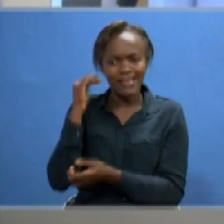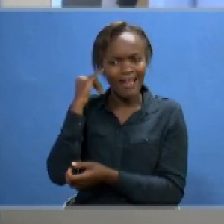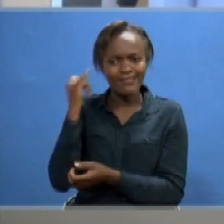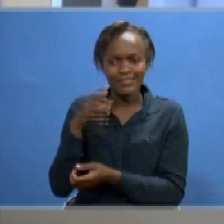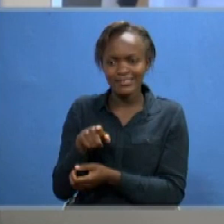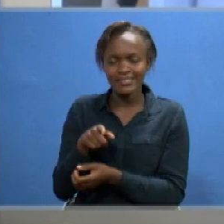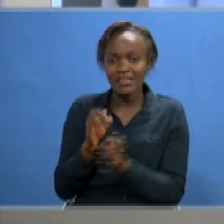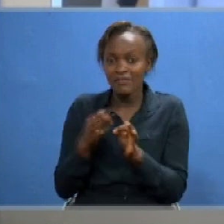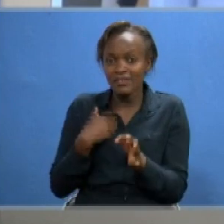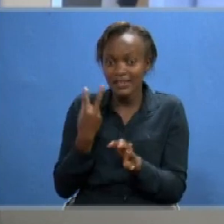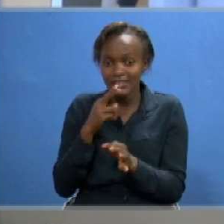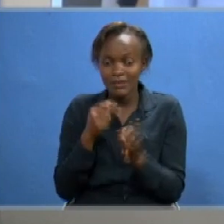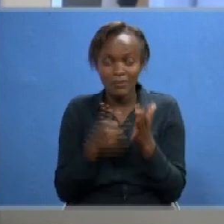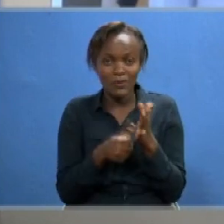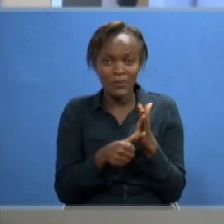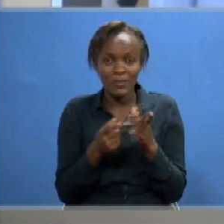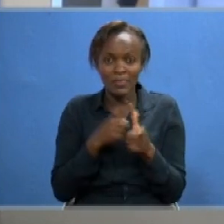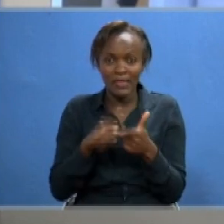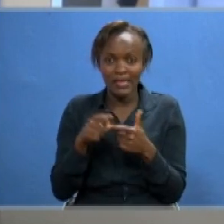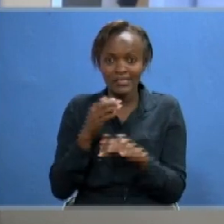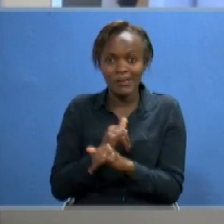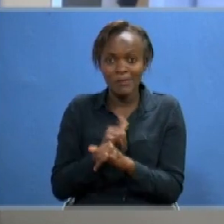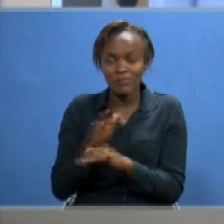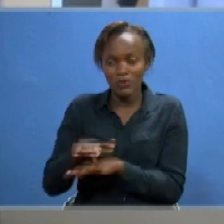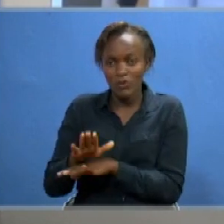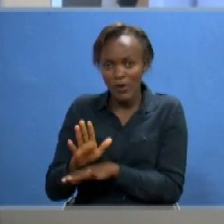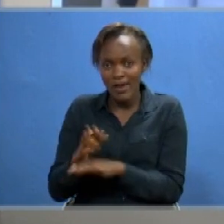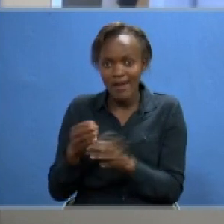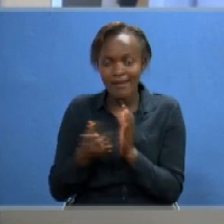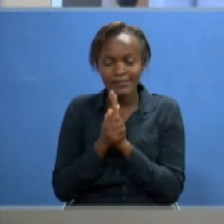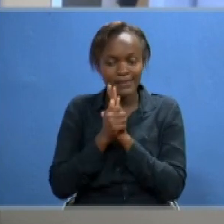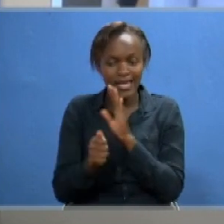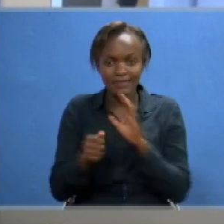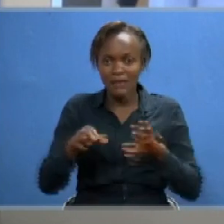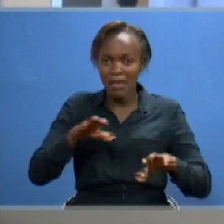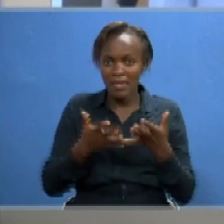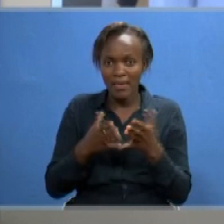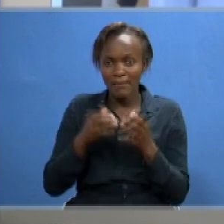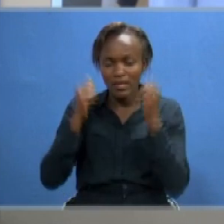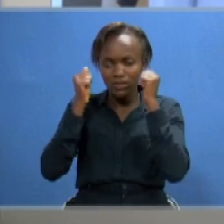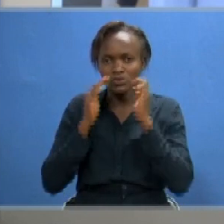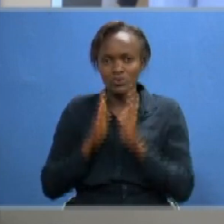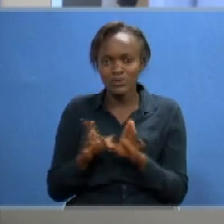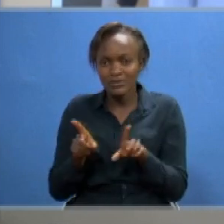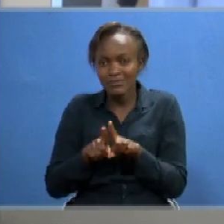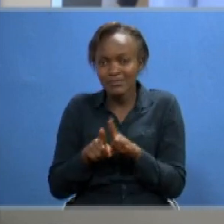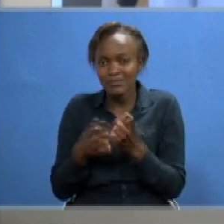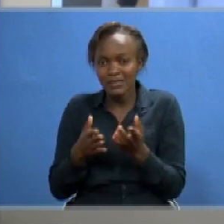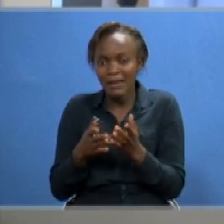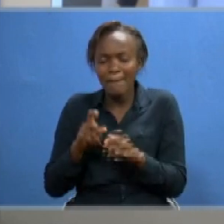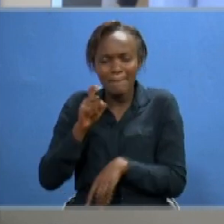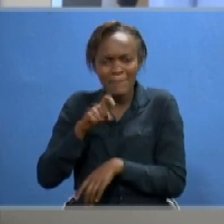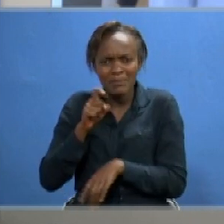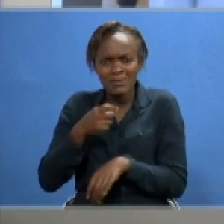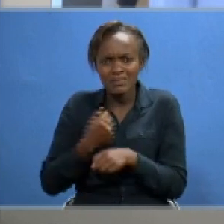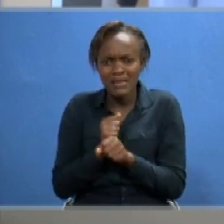see a problem, your job as a scientist or your job as a student is to, as much as possible, try